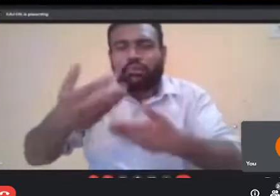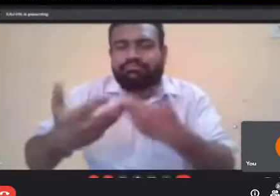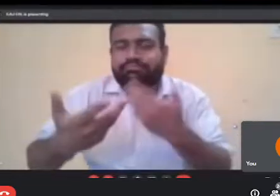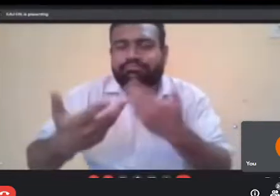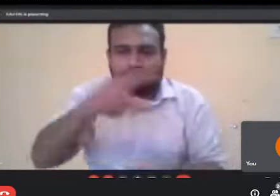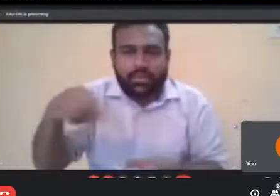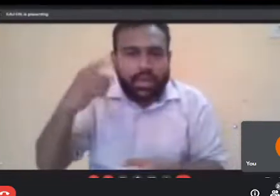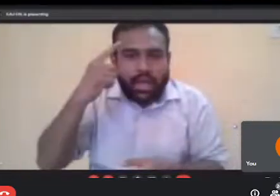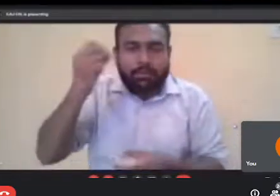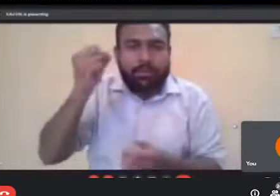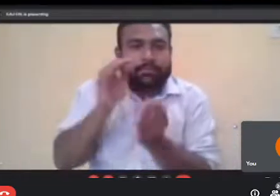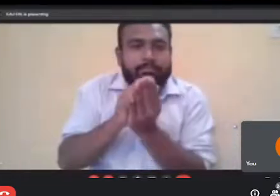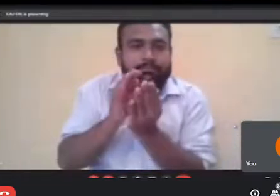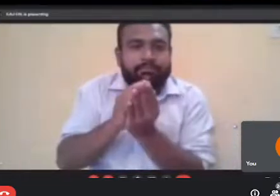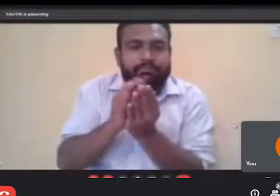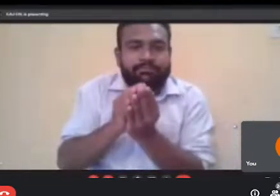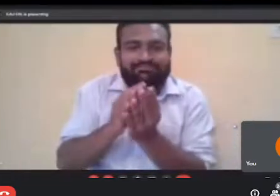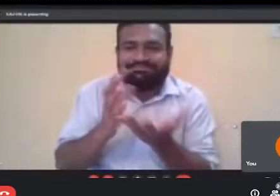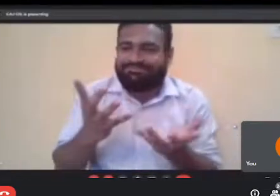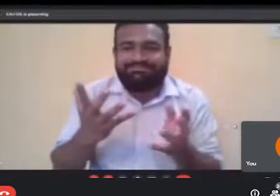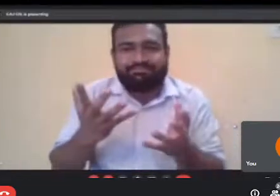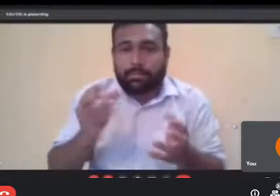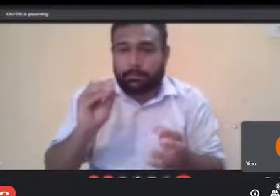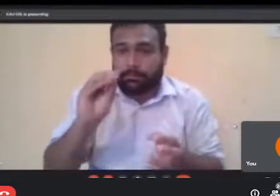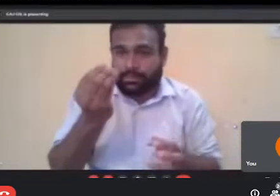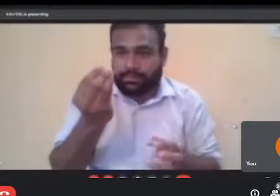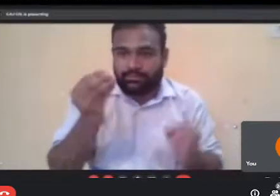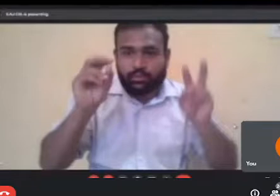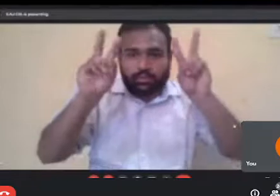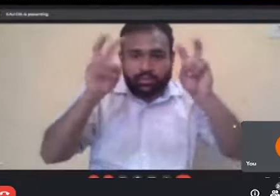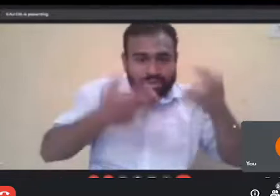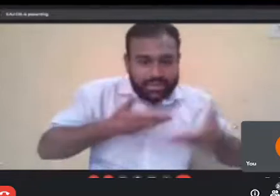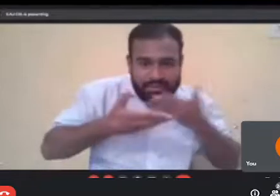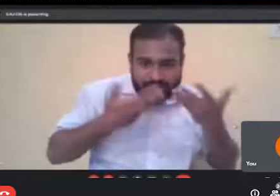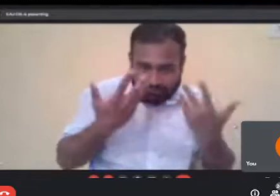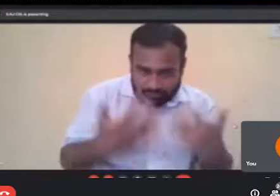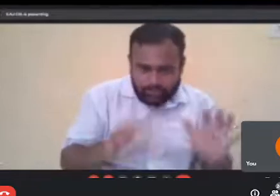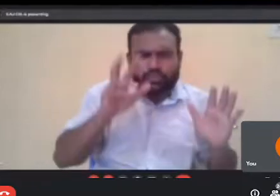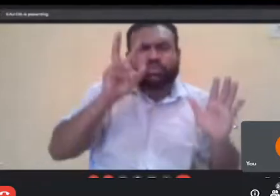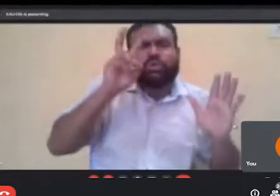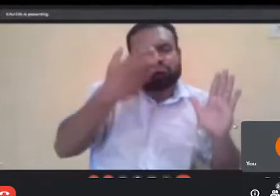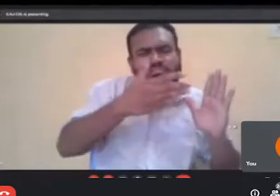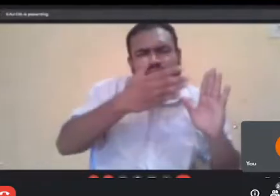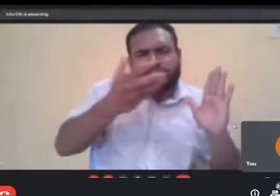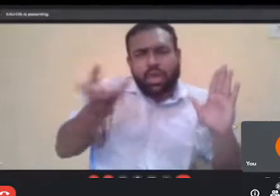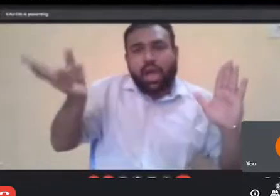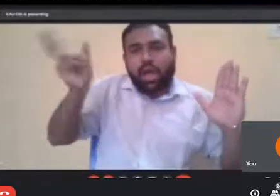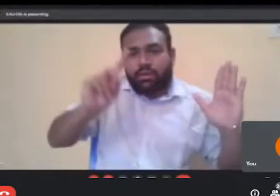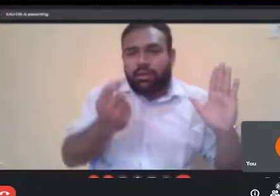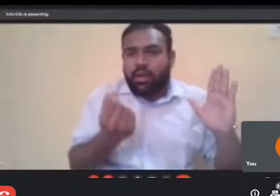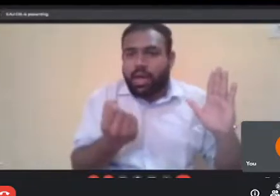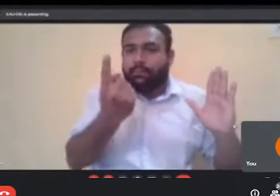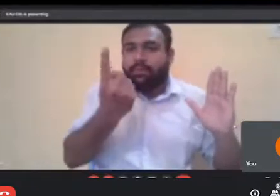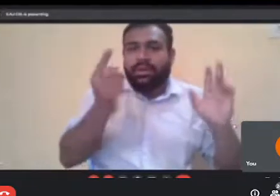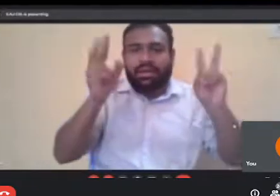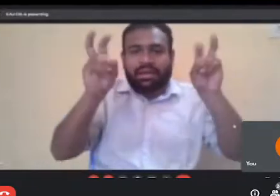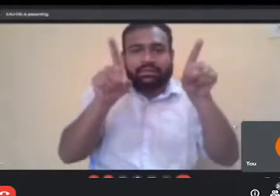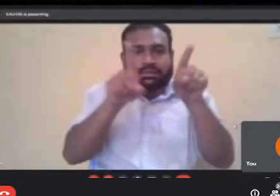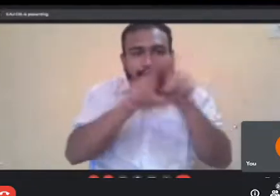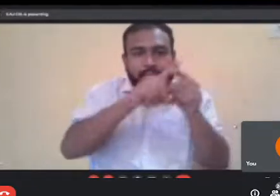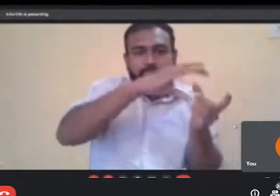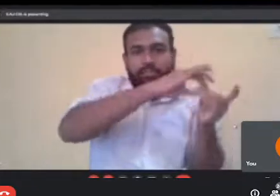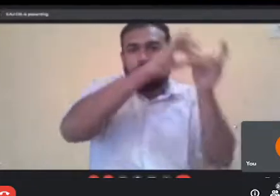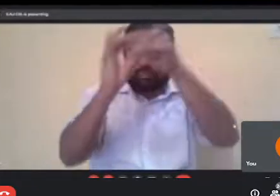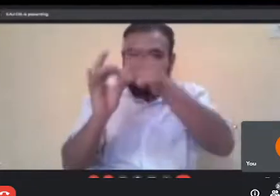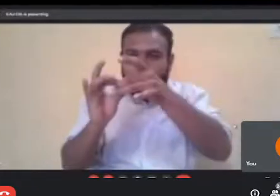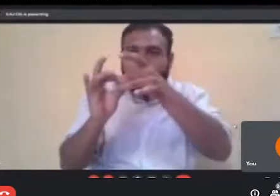method of giving some break, before learning. After some time, you introduce the same topic, not